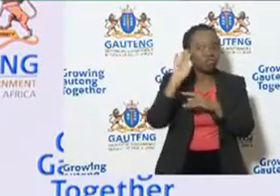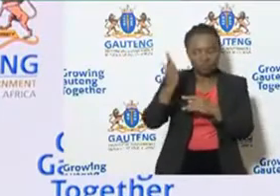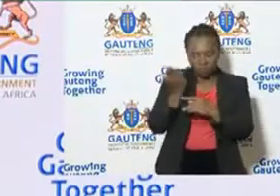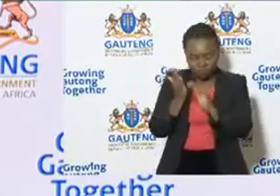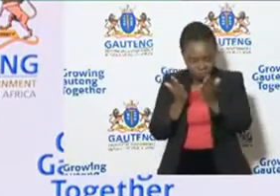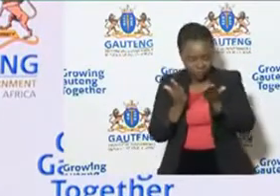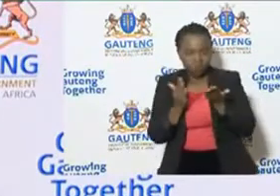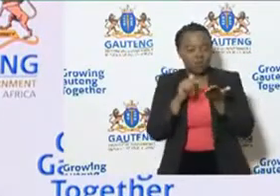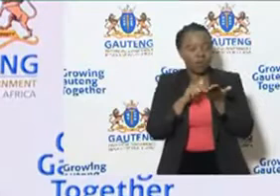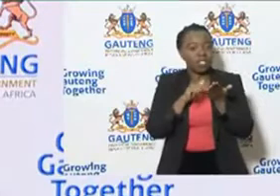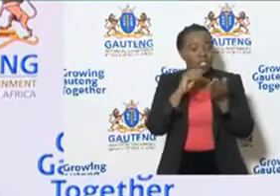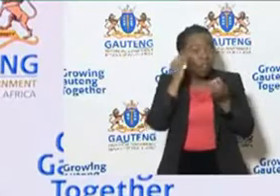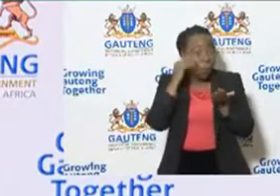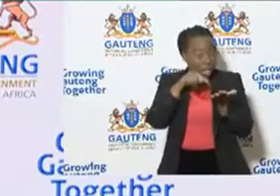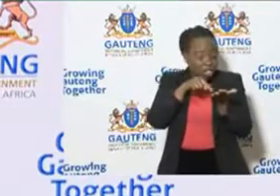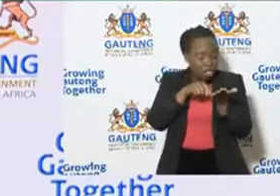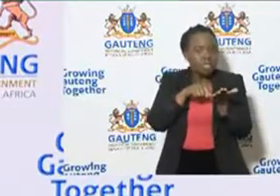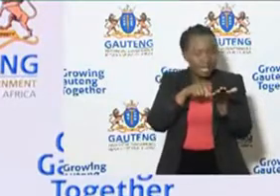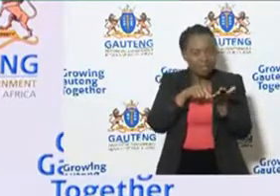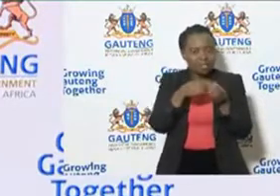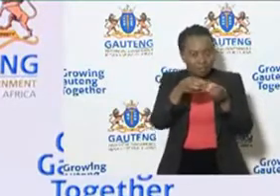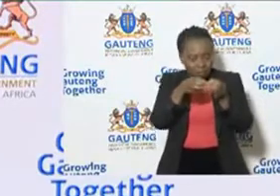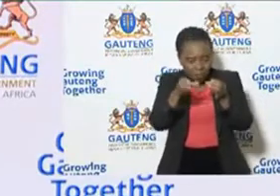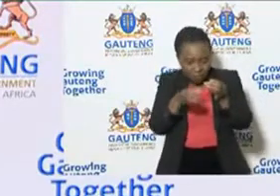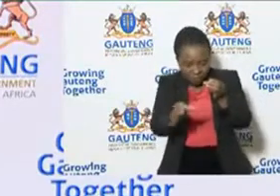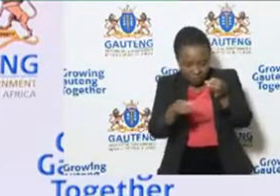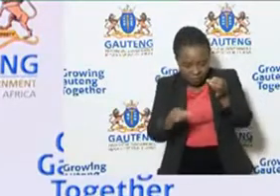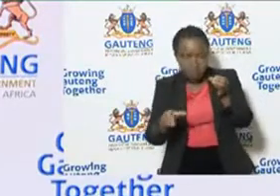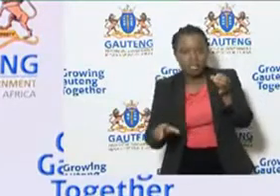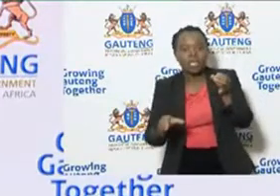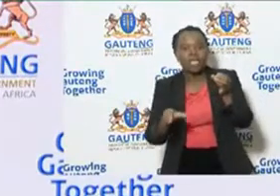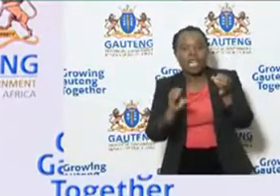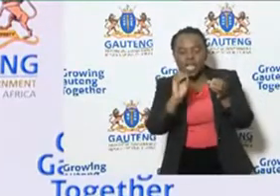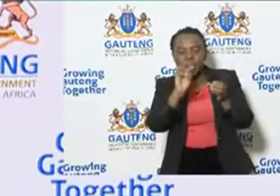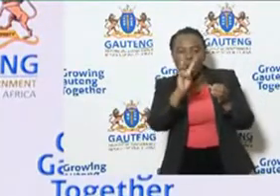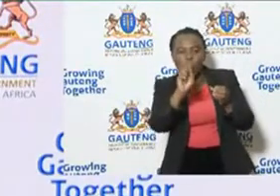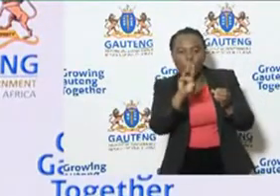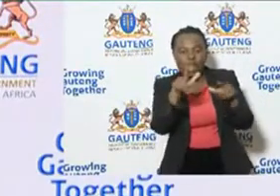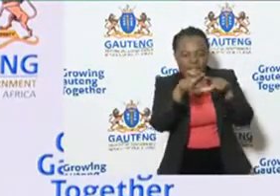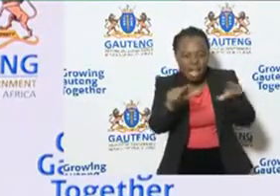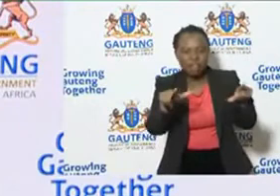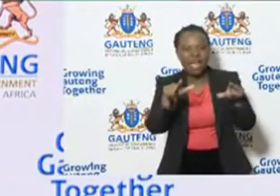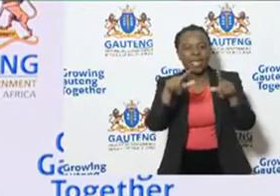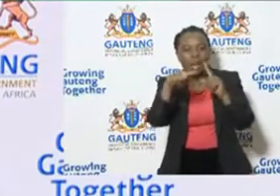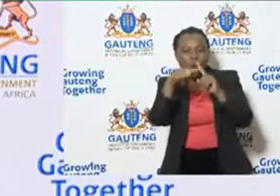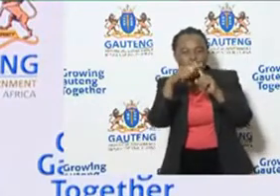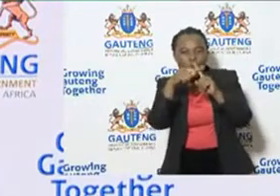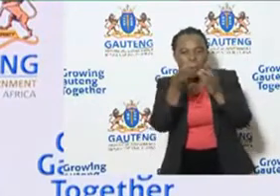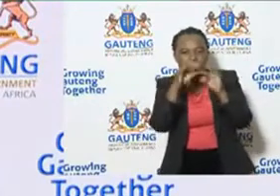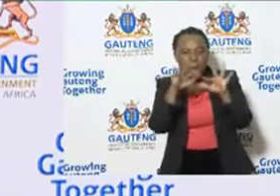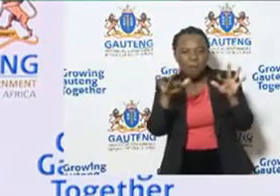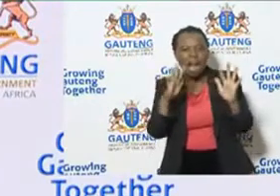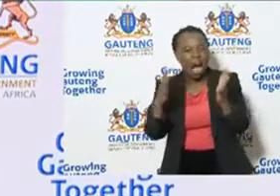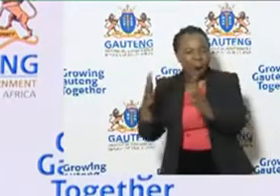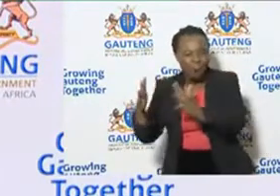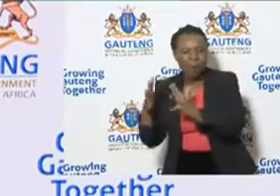down into the minute granular level, ward level, how many cases in that area. We also want these ward-based